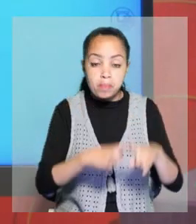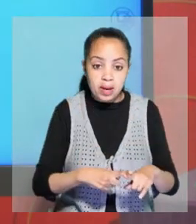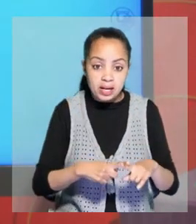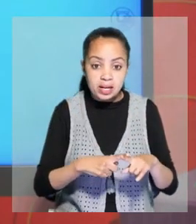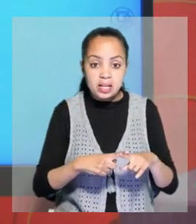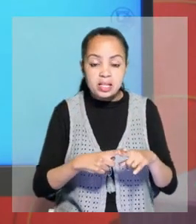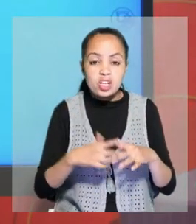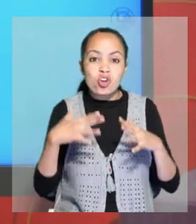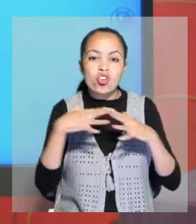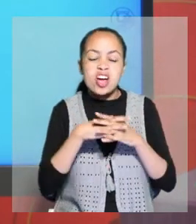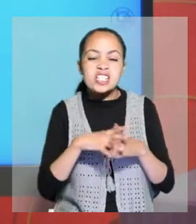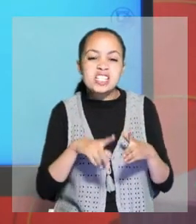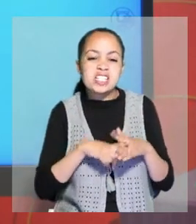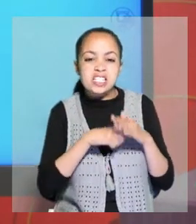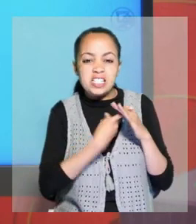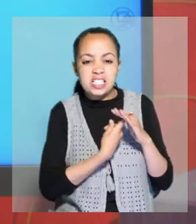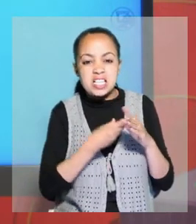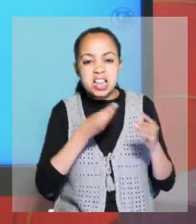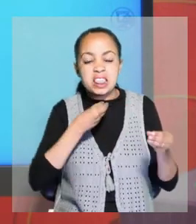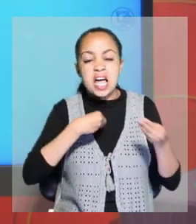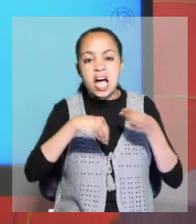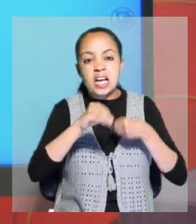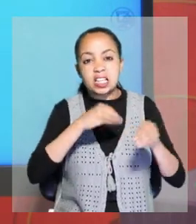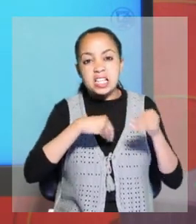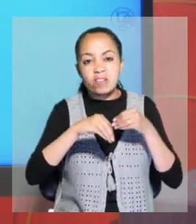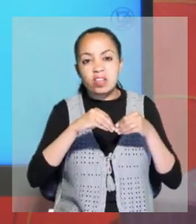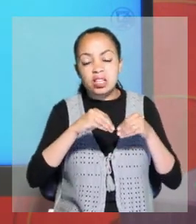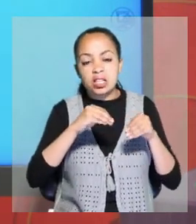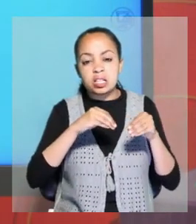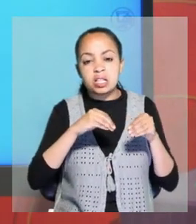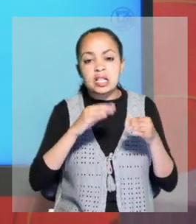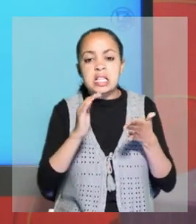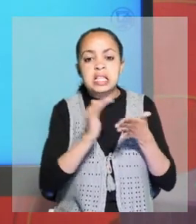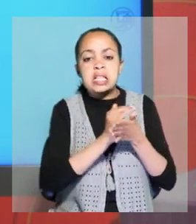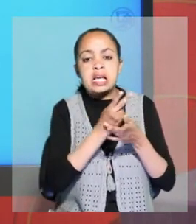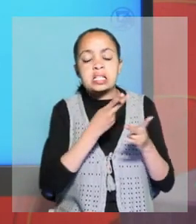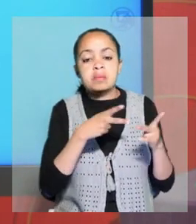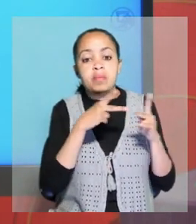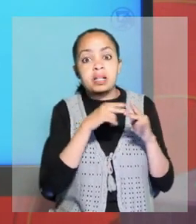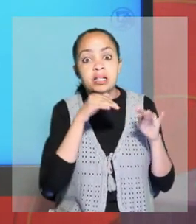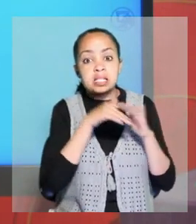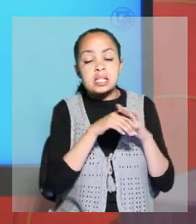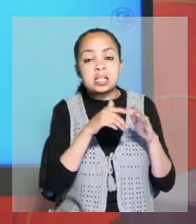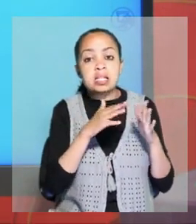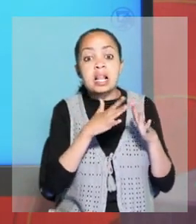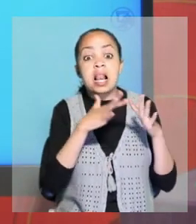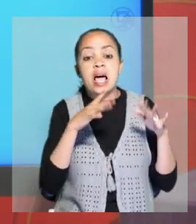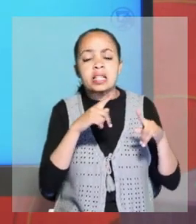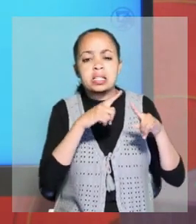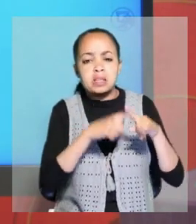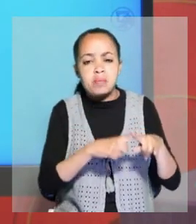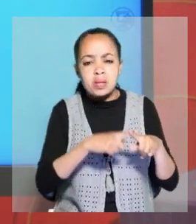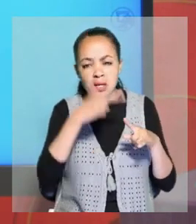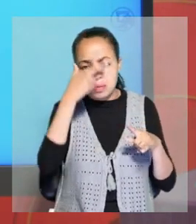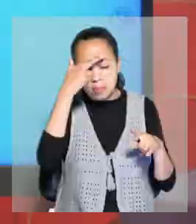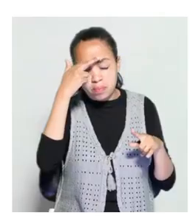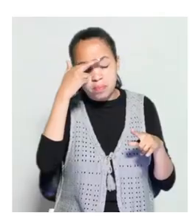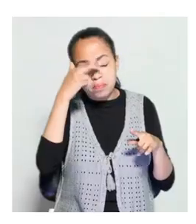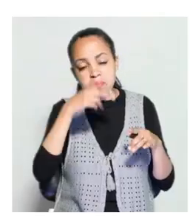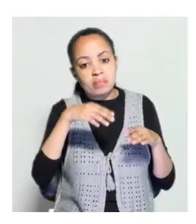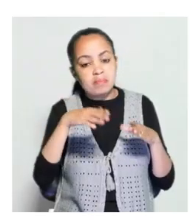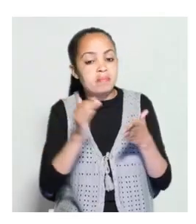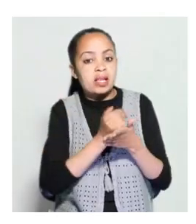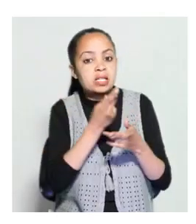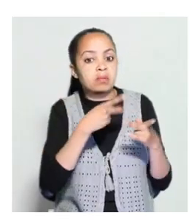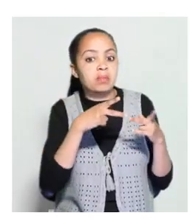start. The activity or some reaction that takes place in light dependent reaction takes place in